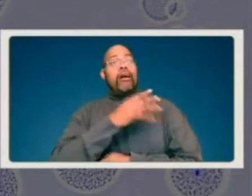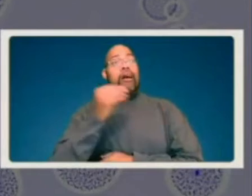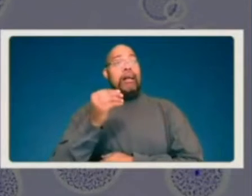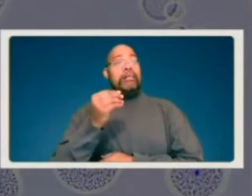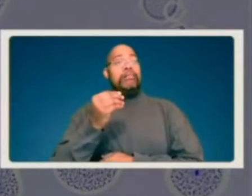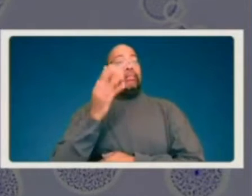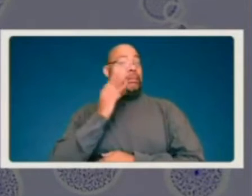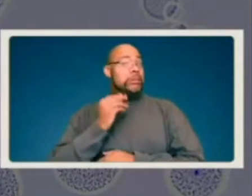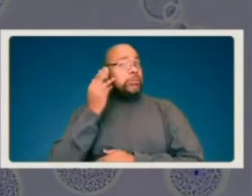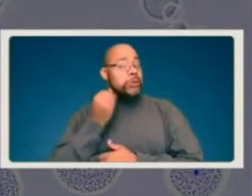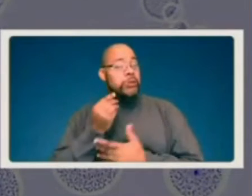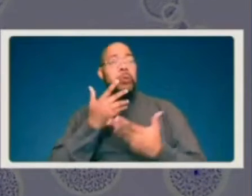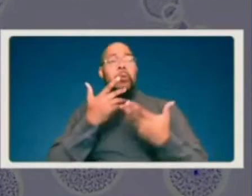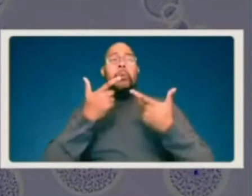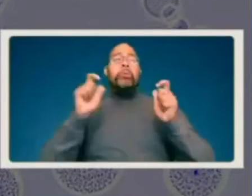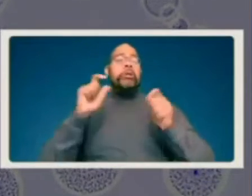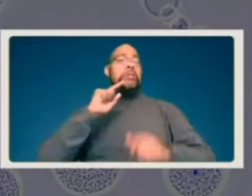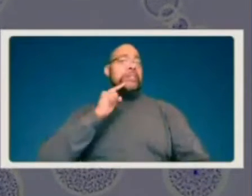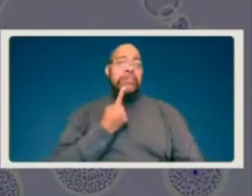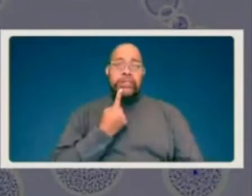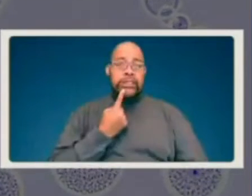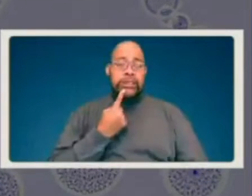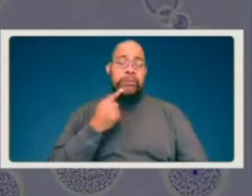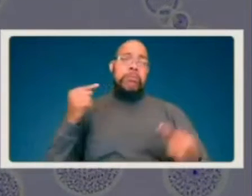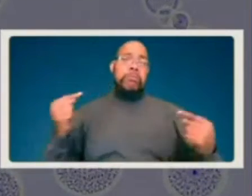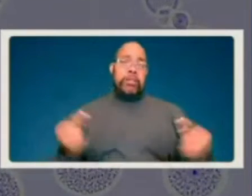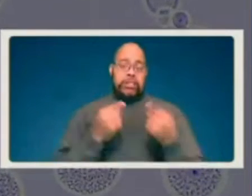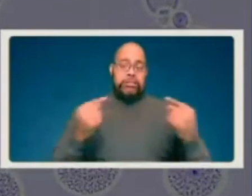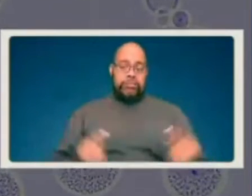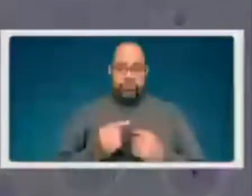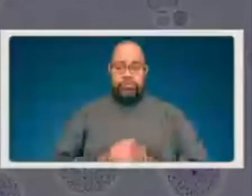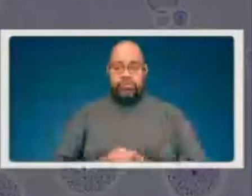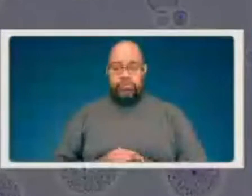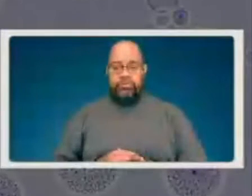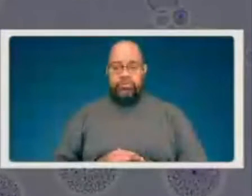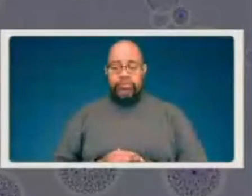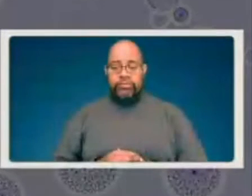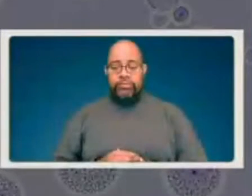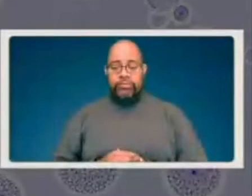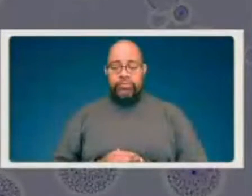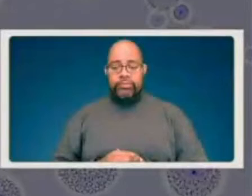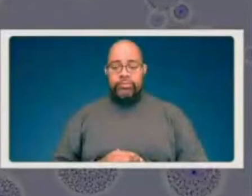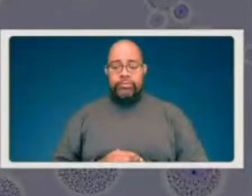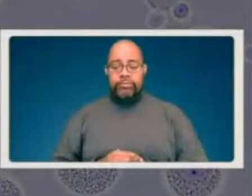females and experiencing a greater severity of pain.